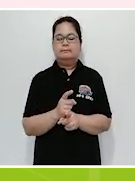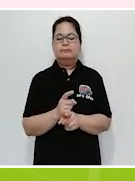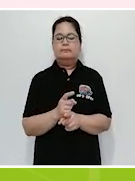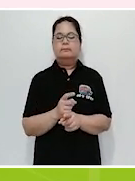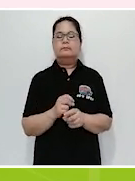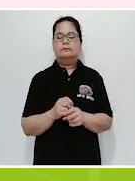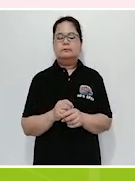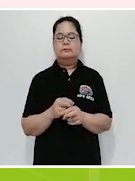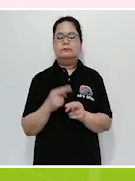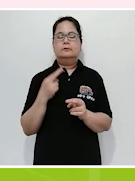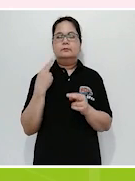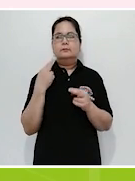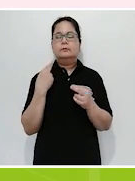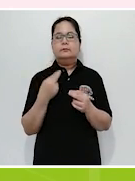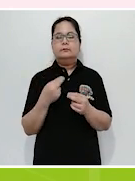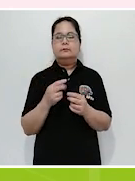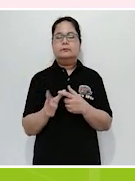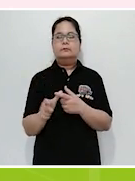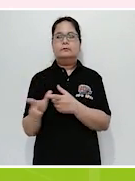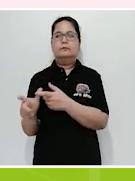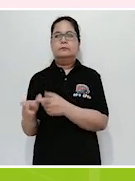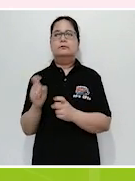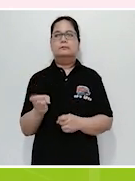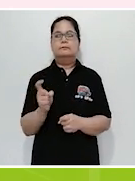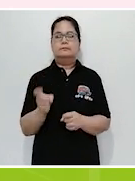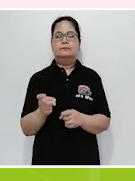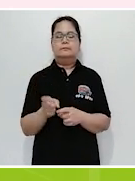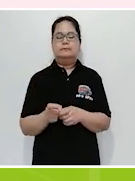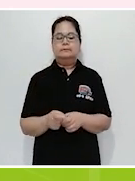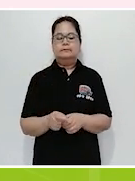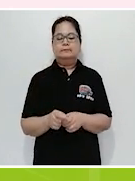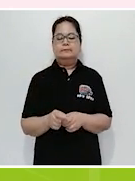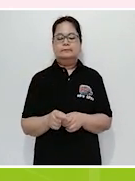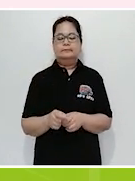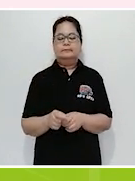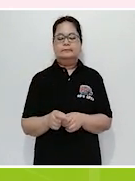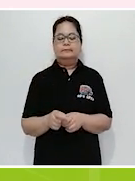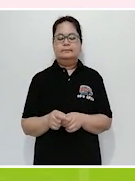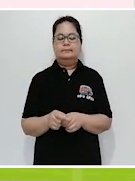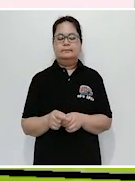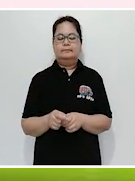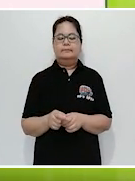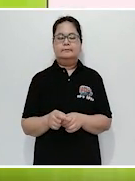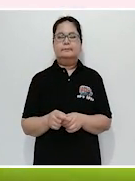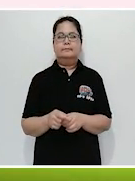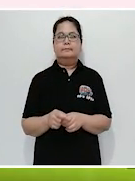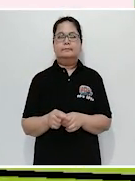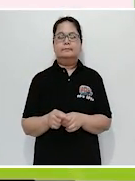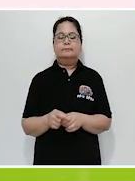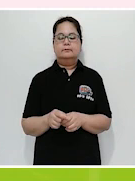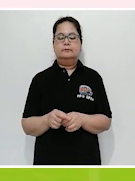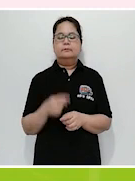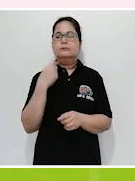That's right! Most likely, the rat will run as fast as it could.